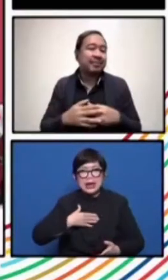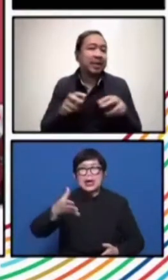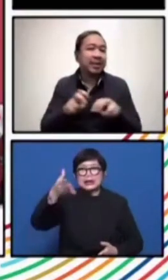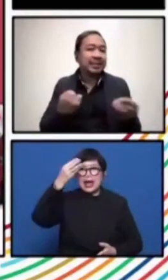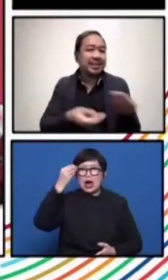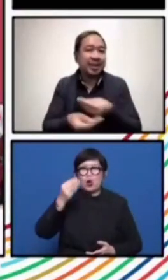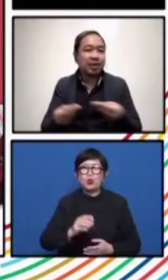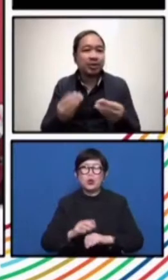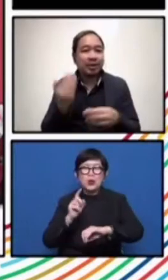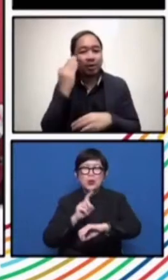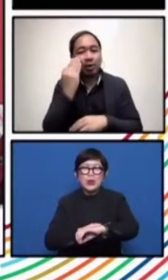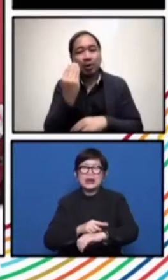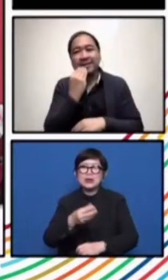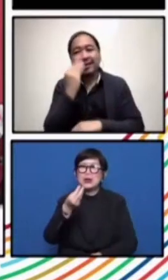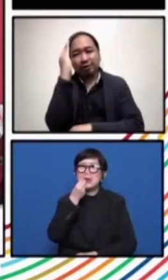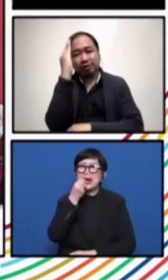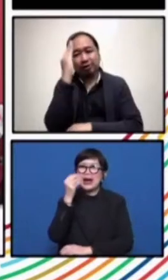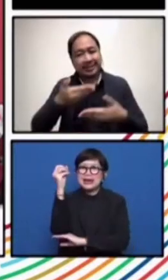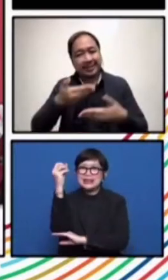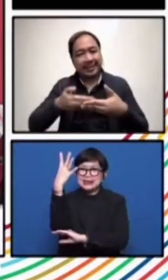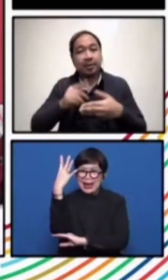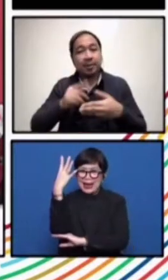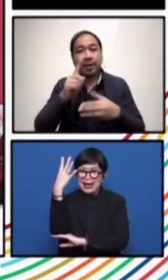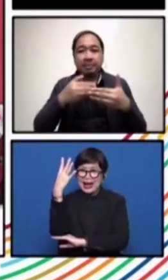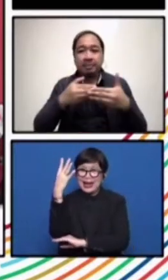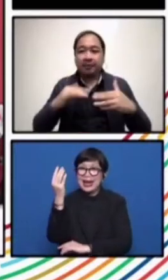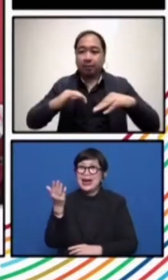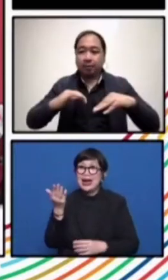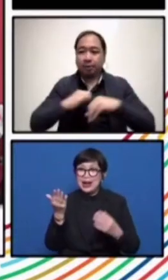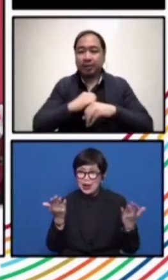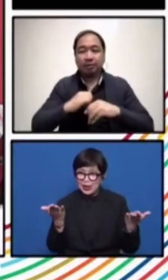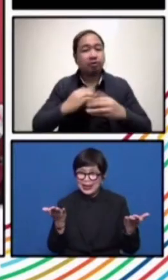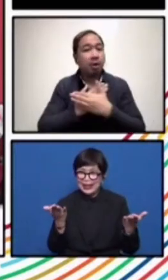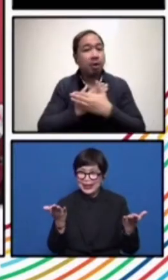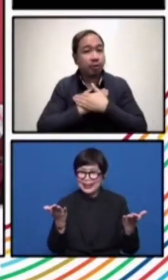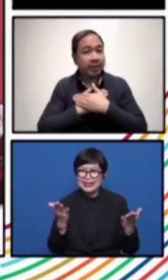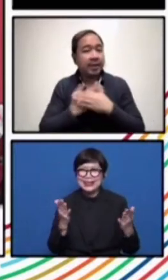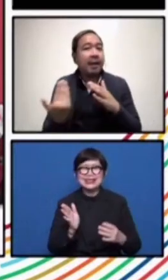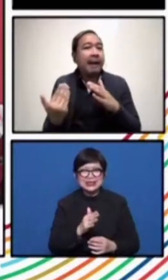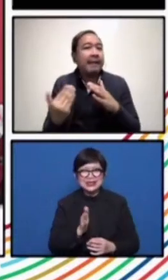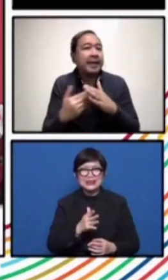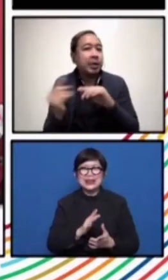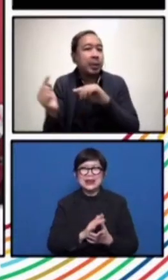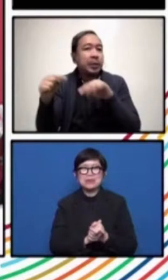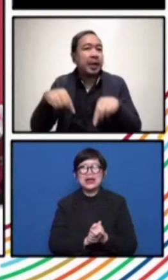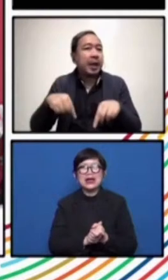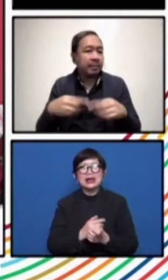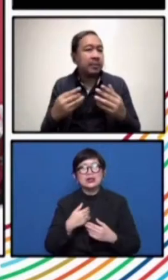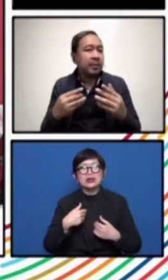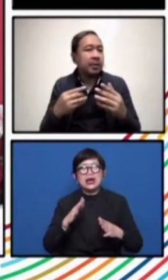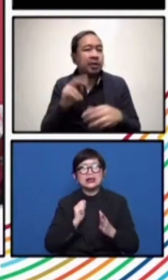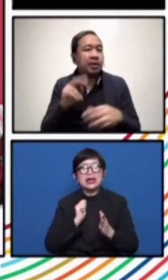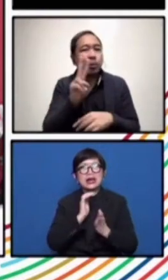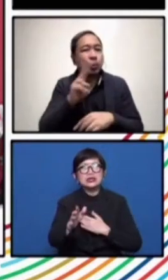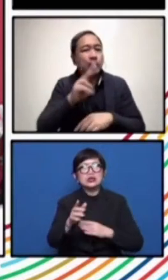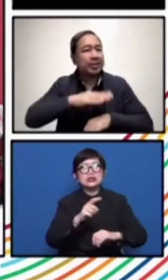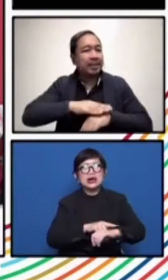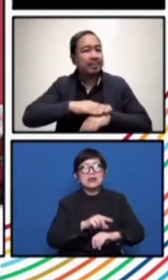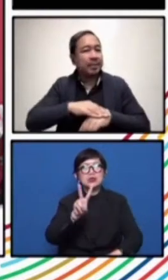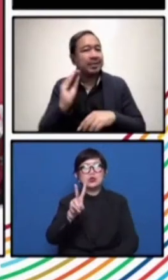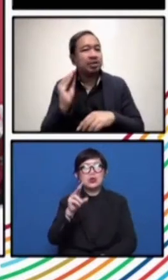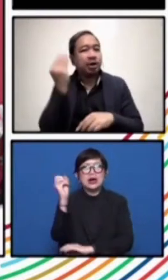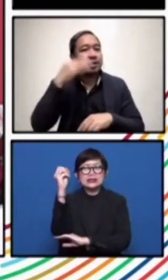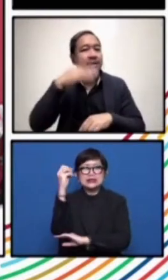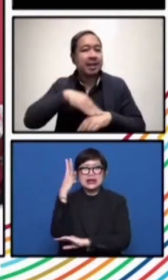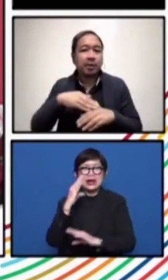a few minutes before we agend for a break and reconvene at 2PM Jakarta time to continue our deliberations under